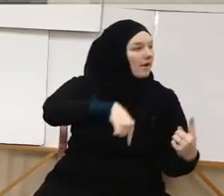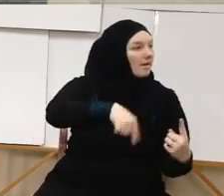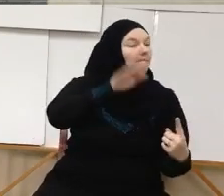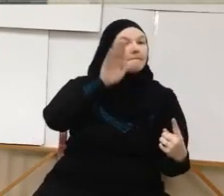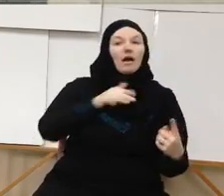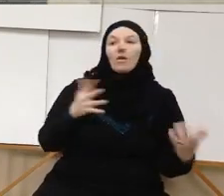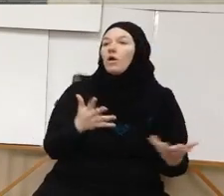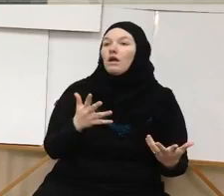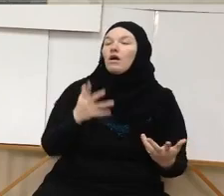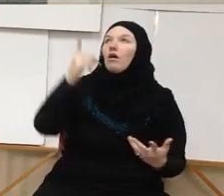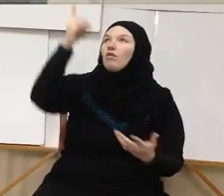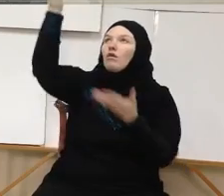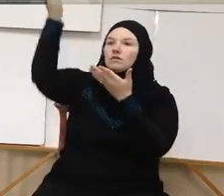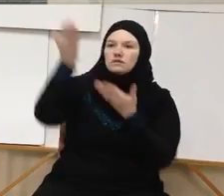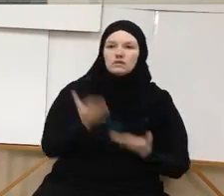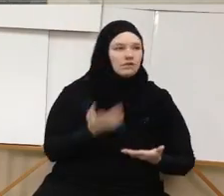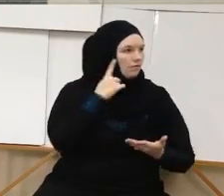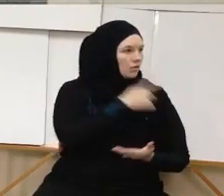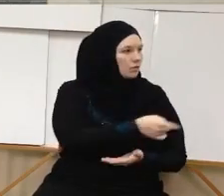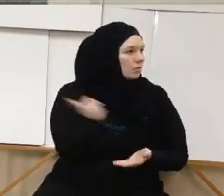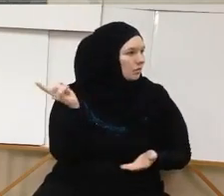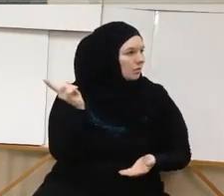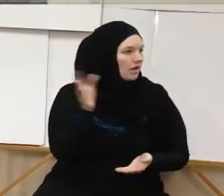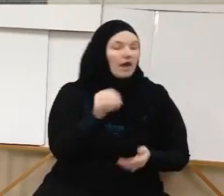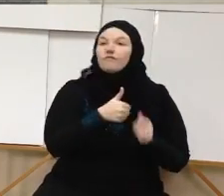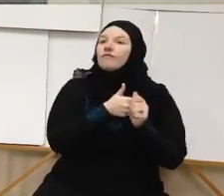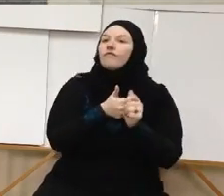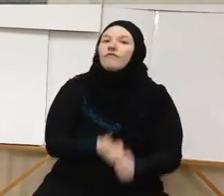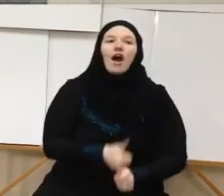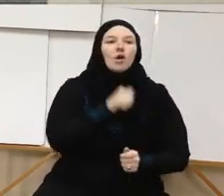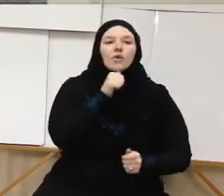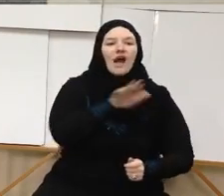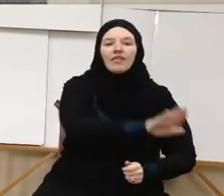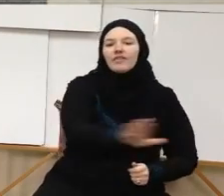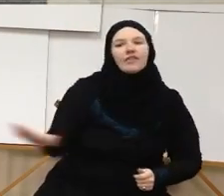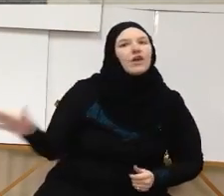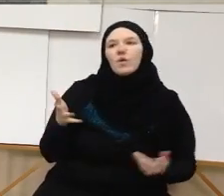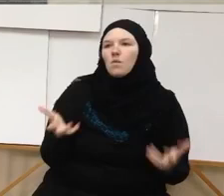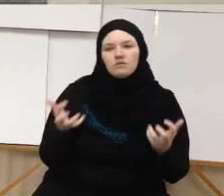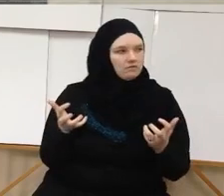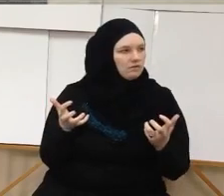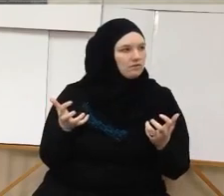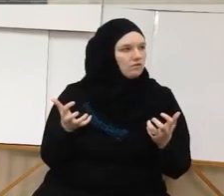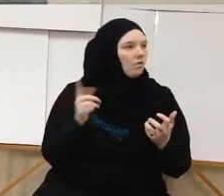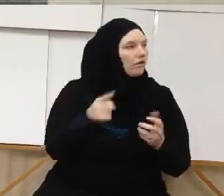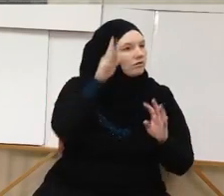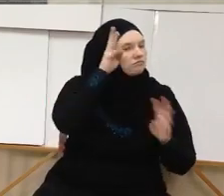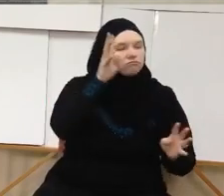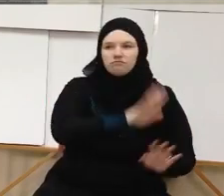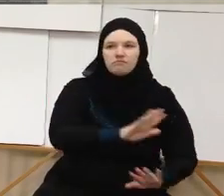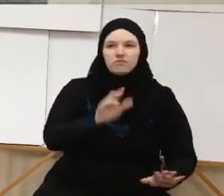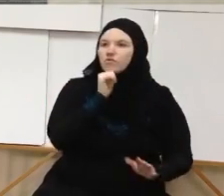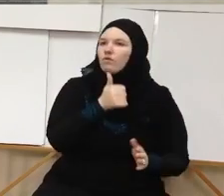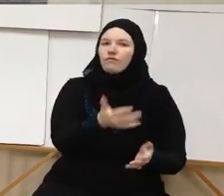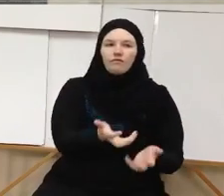that which Allah has sent down to you. And follow not their whims and desires. Follow not their